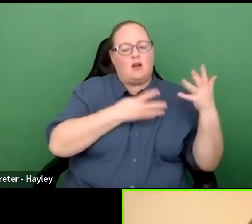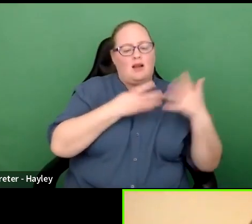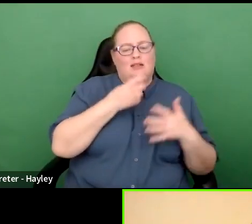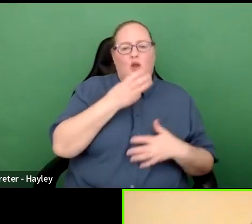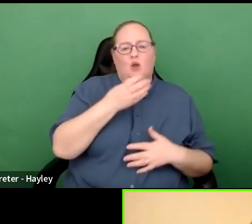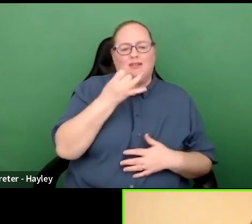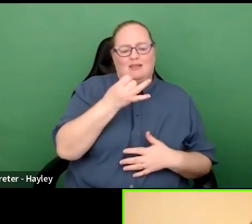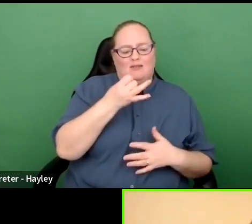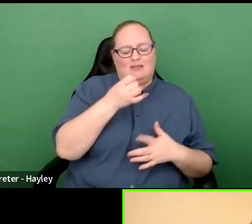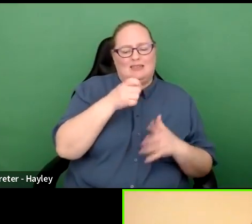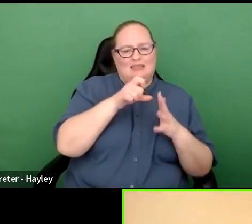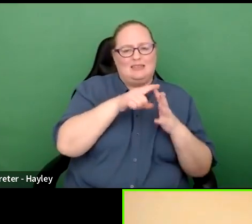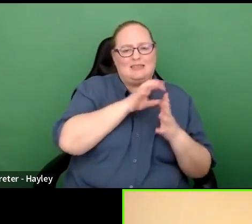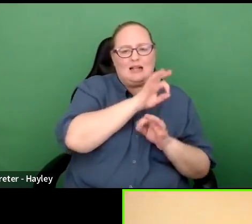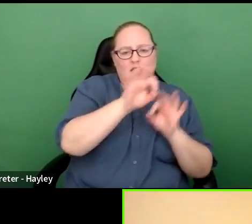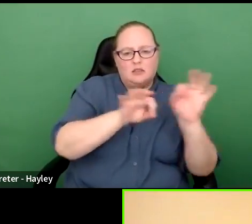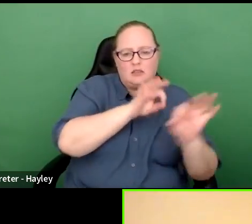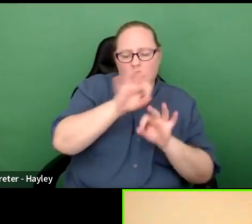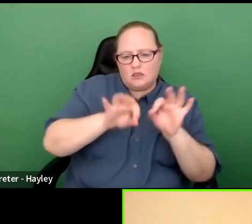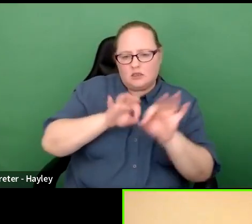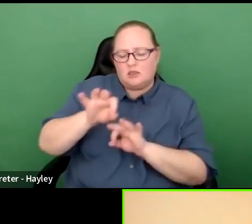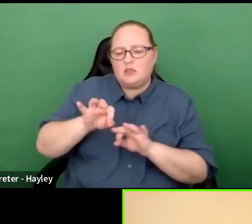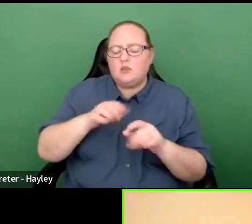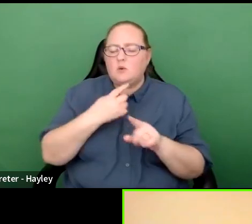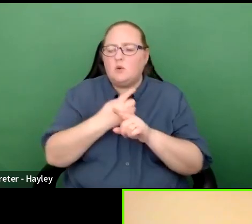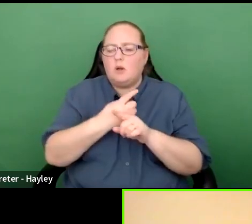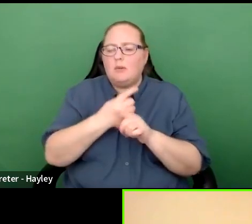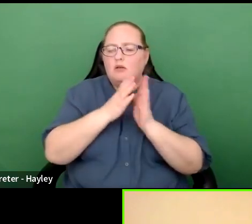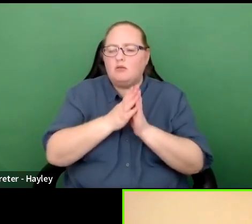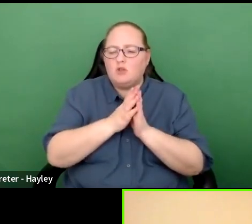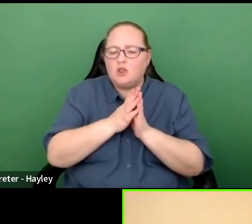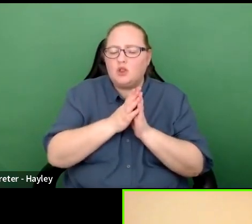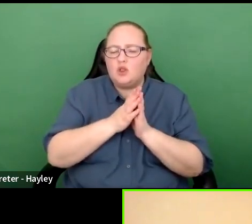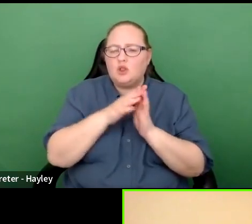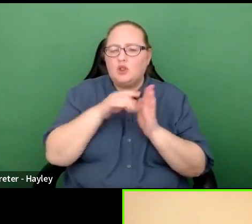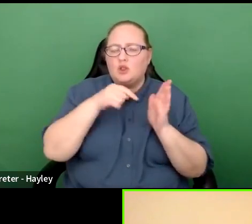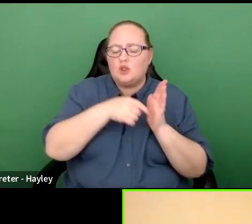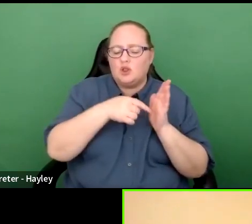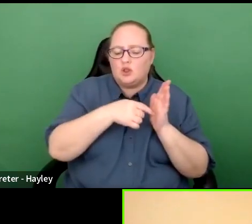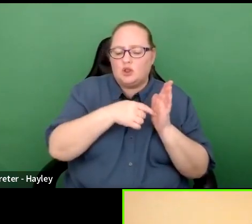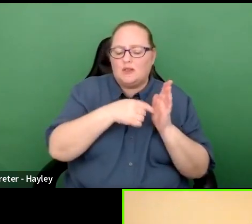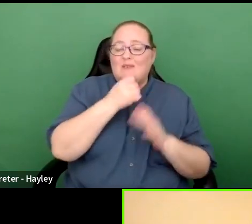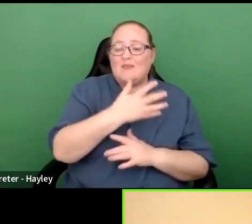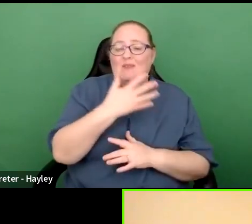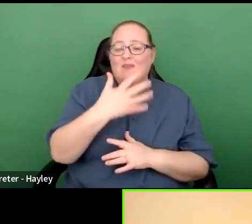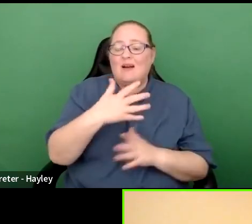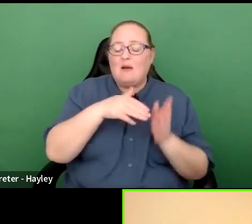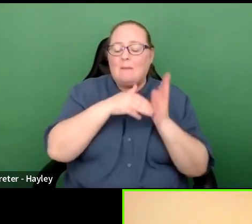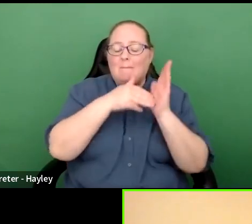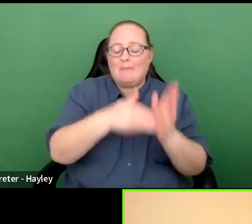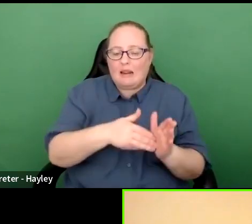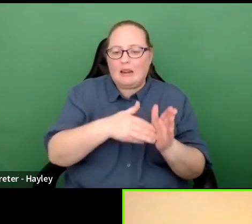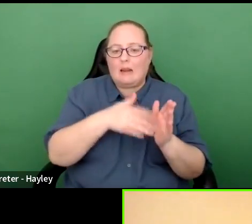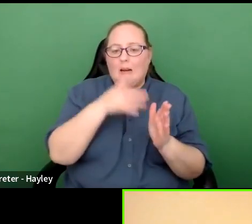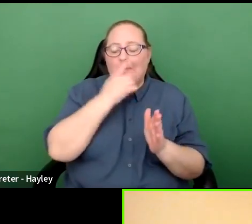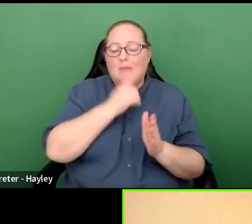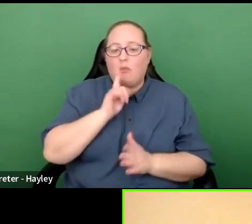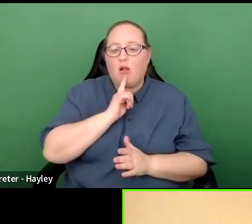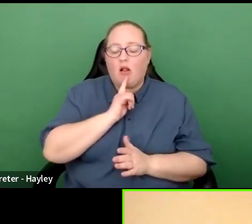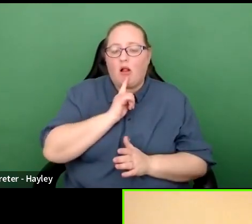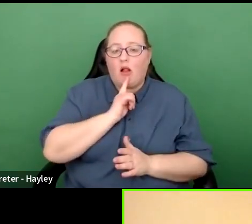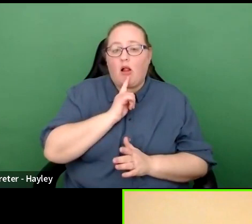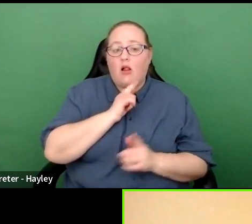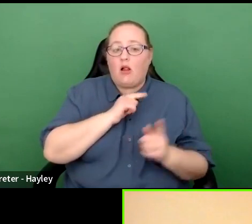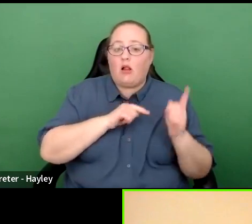mentioned 55 million people said they were believers. 56% of